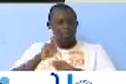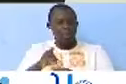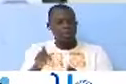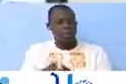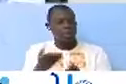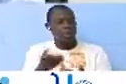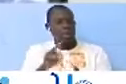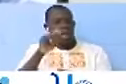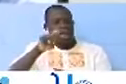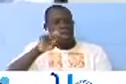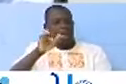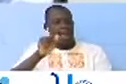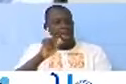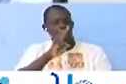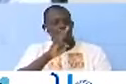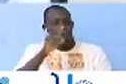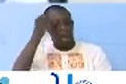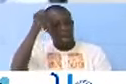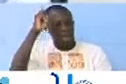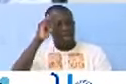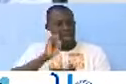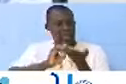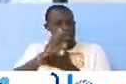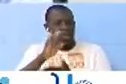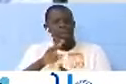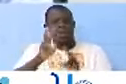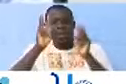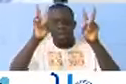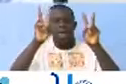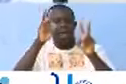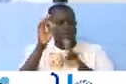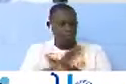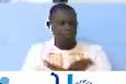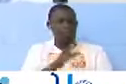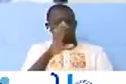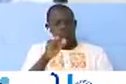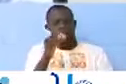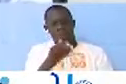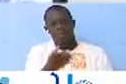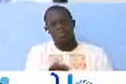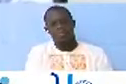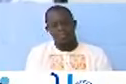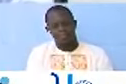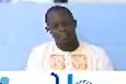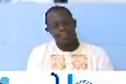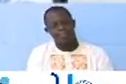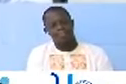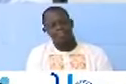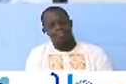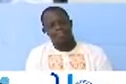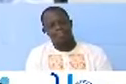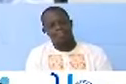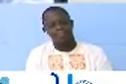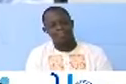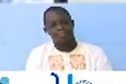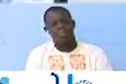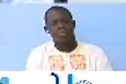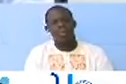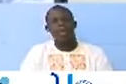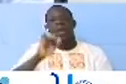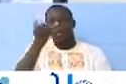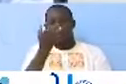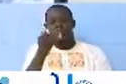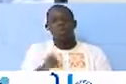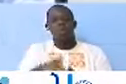nimisa sana me mulamin sana di ya muta ya samba ena inara sa undi mile to Yaya Jamme la kango kang. Ah, for ala for. Yes,